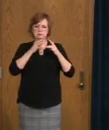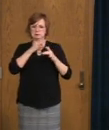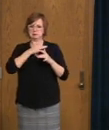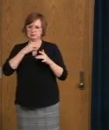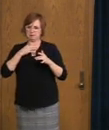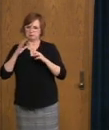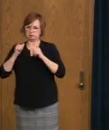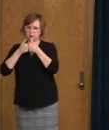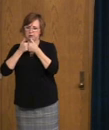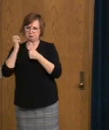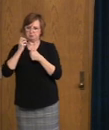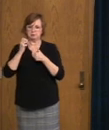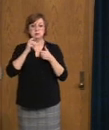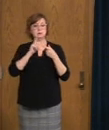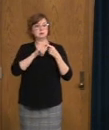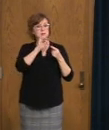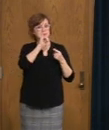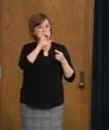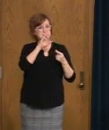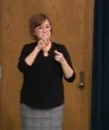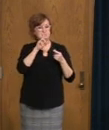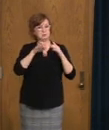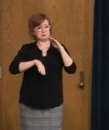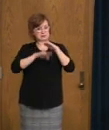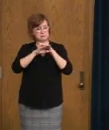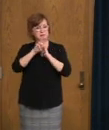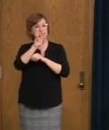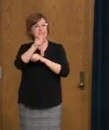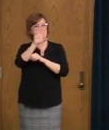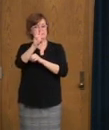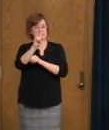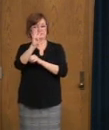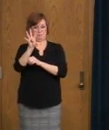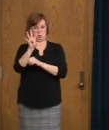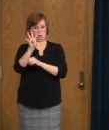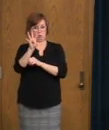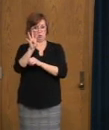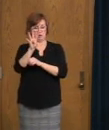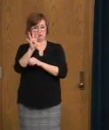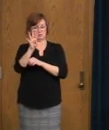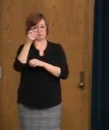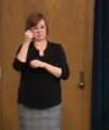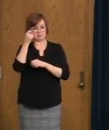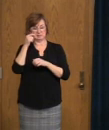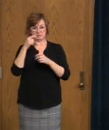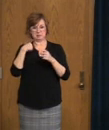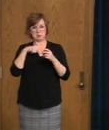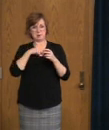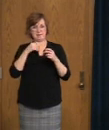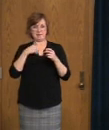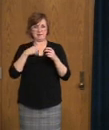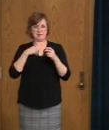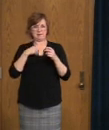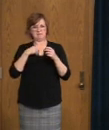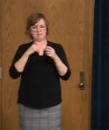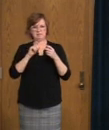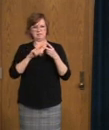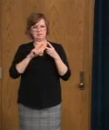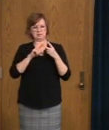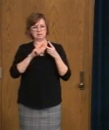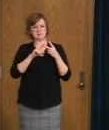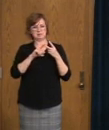was 64 COVID-positive patients requiring ICU. We have seen that number, the actual numbers, around 30 cases